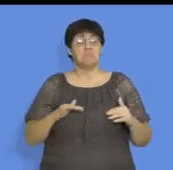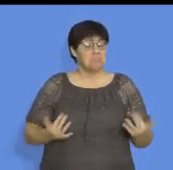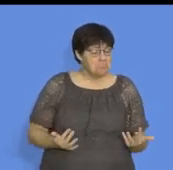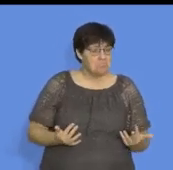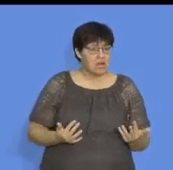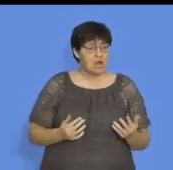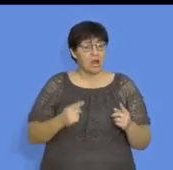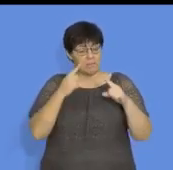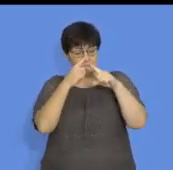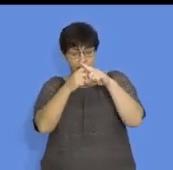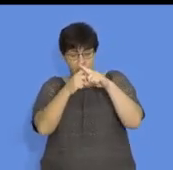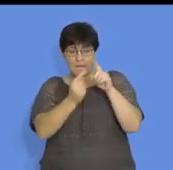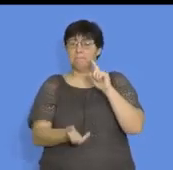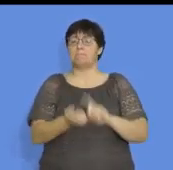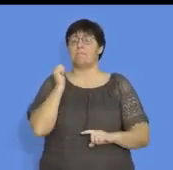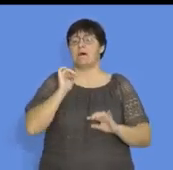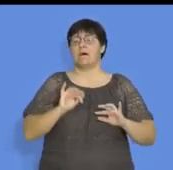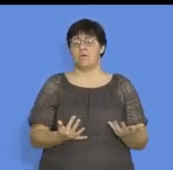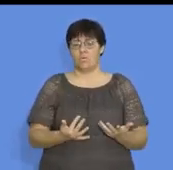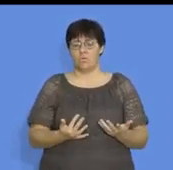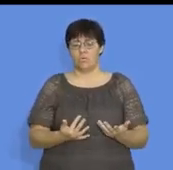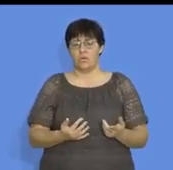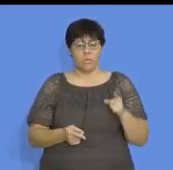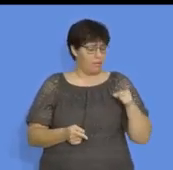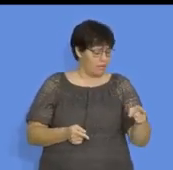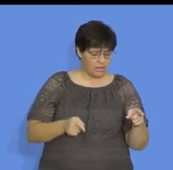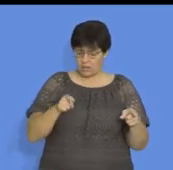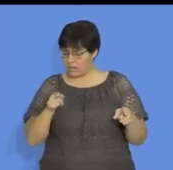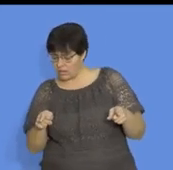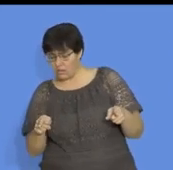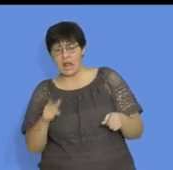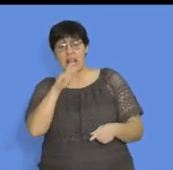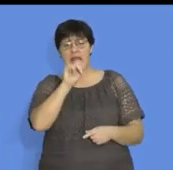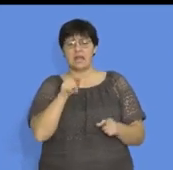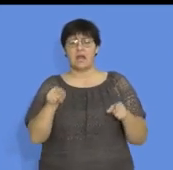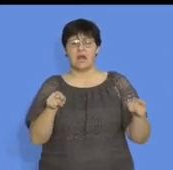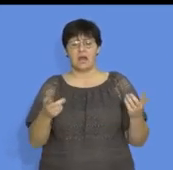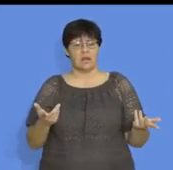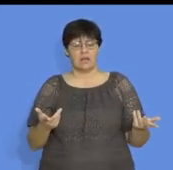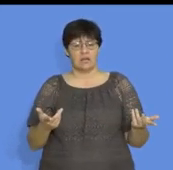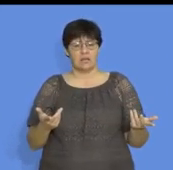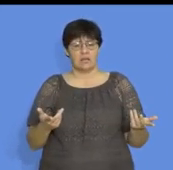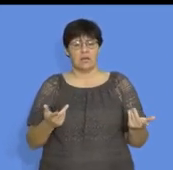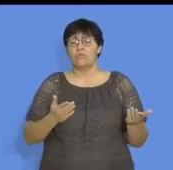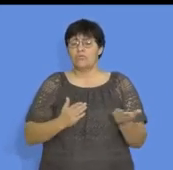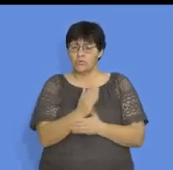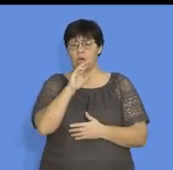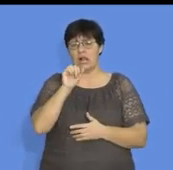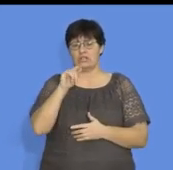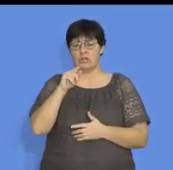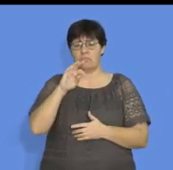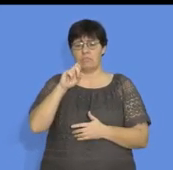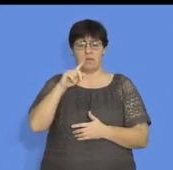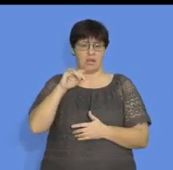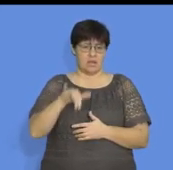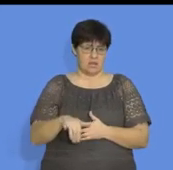can we then determine the point of intersection of two linear equations algebraically? And that